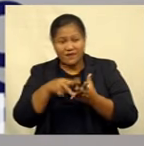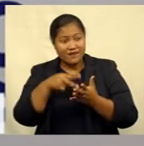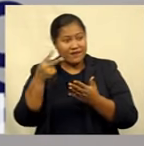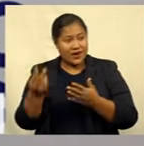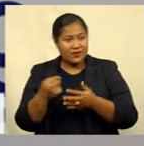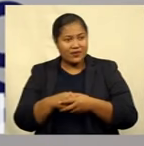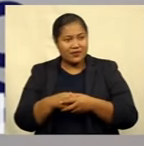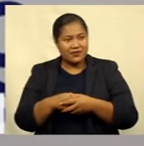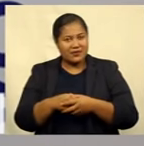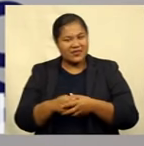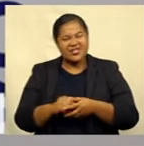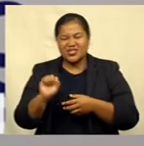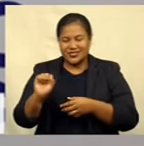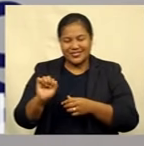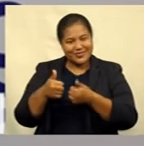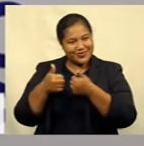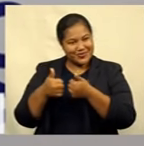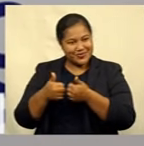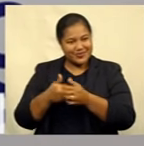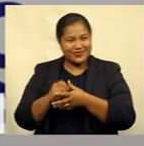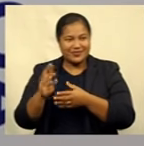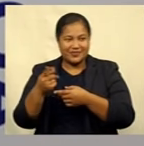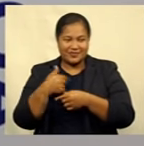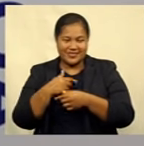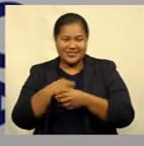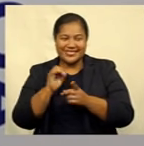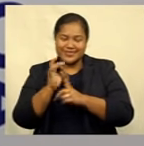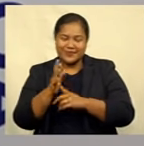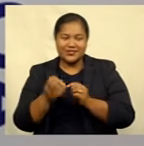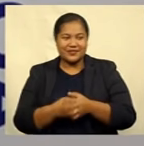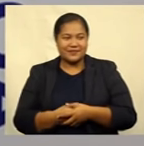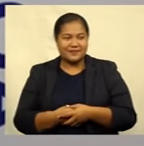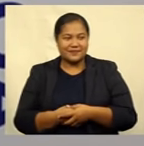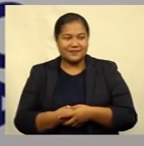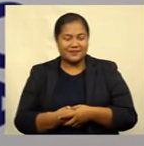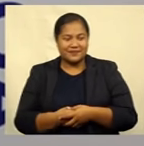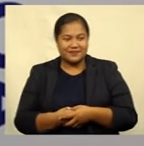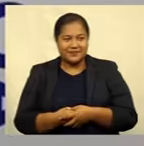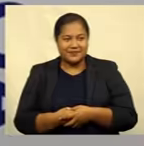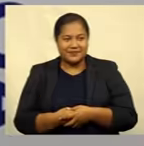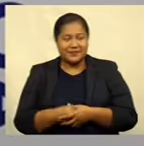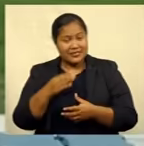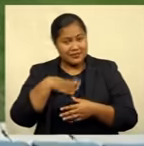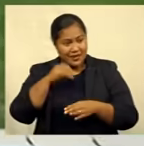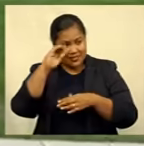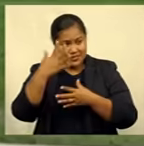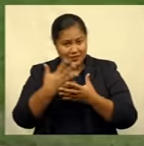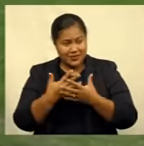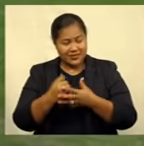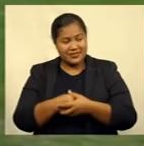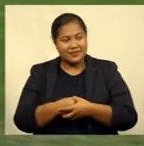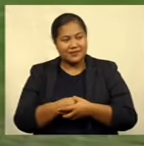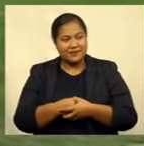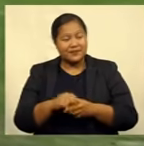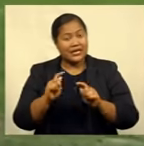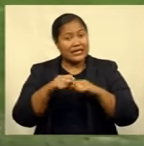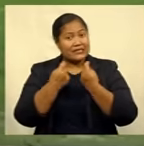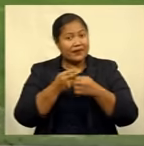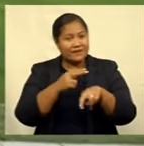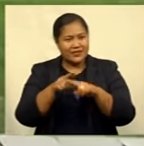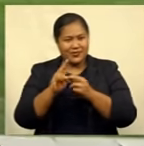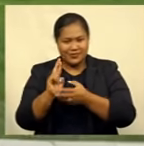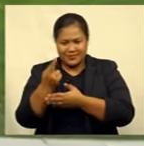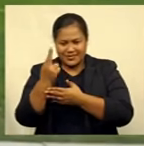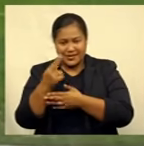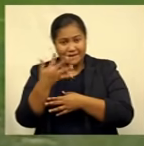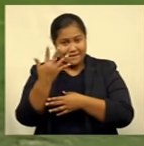us, to me especially, since he's more experienced than me. Team Fiji will be represented